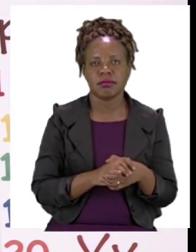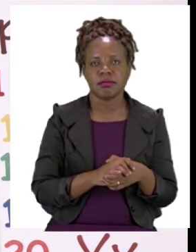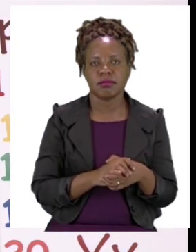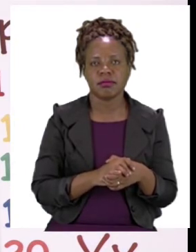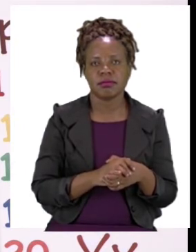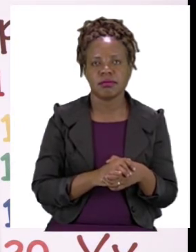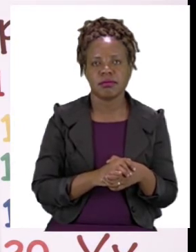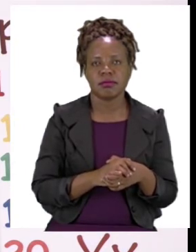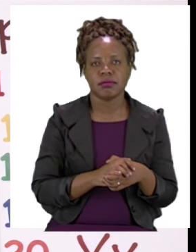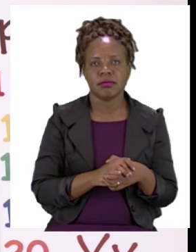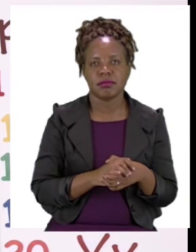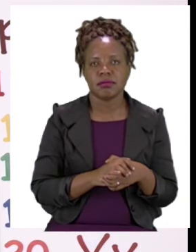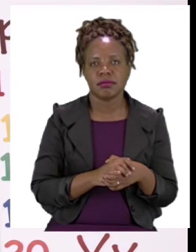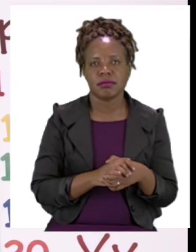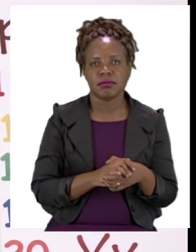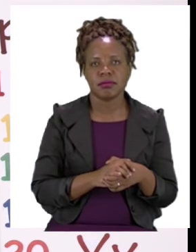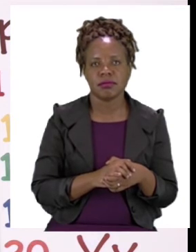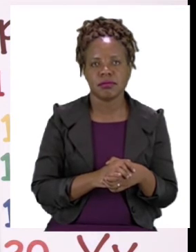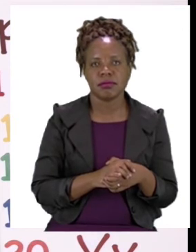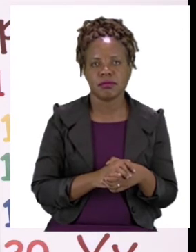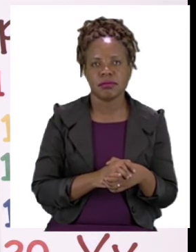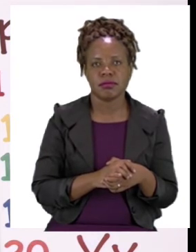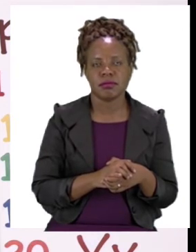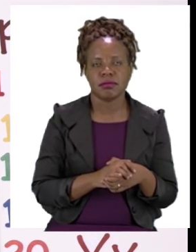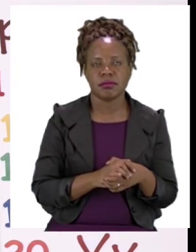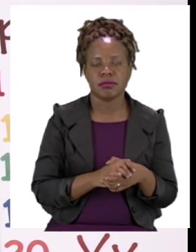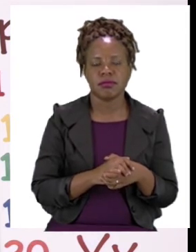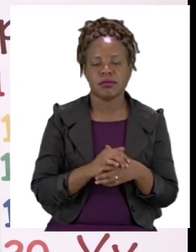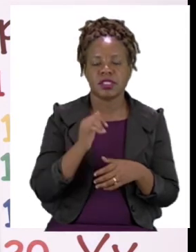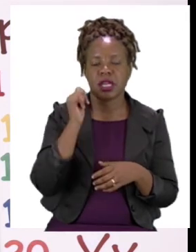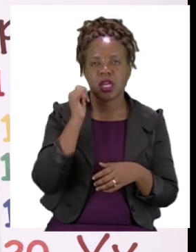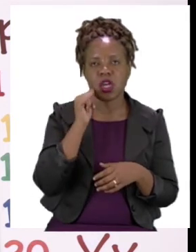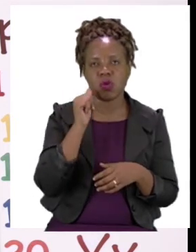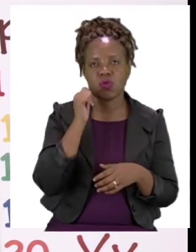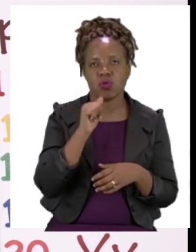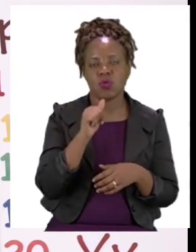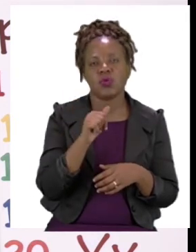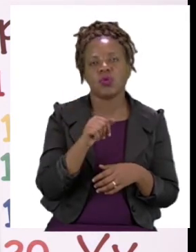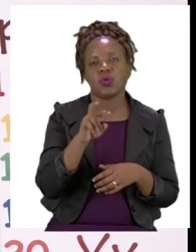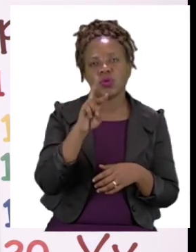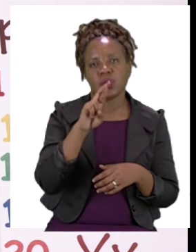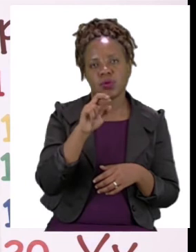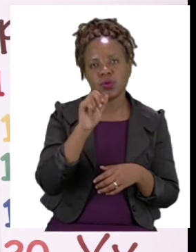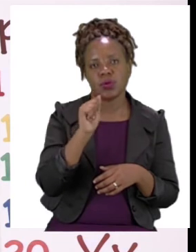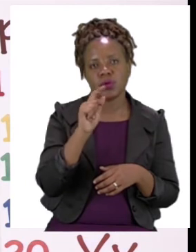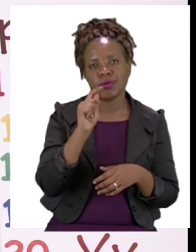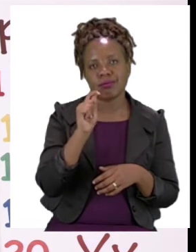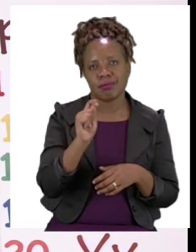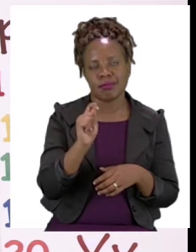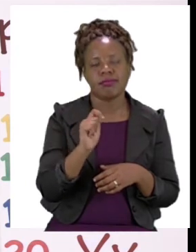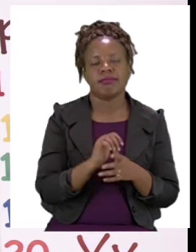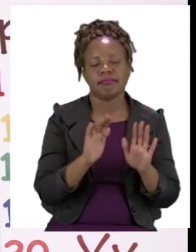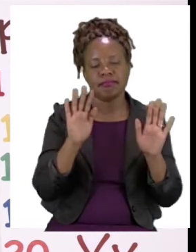Then you are also going to be using yellow for the word rat. Yellow like my little